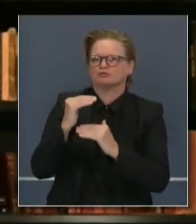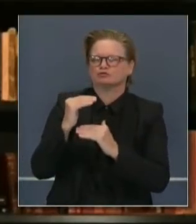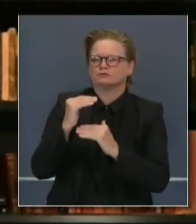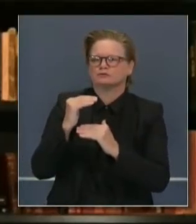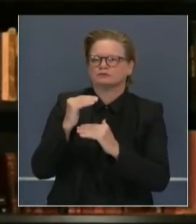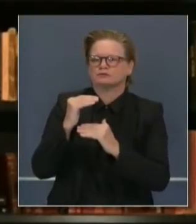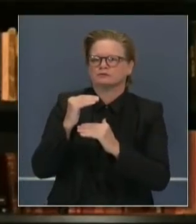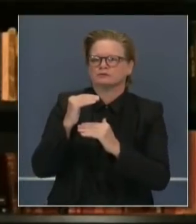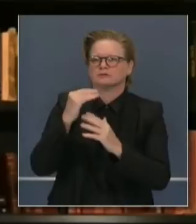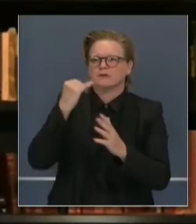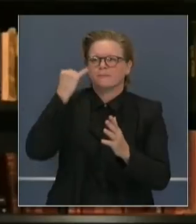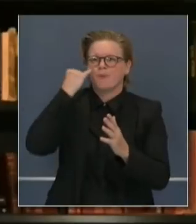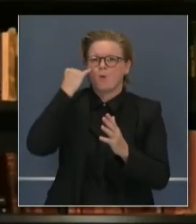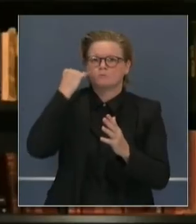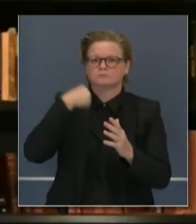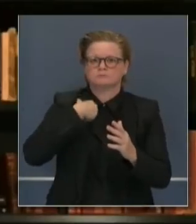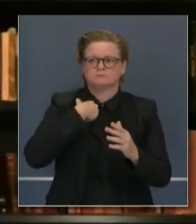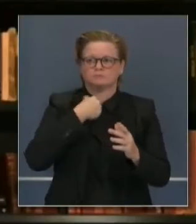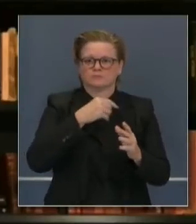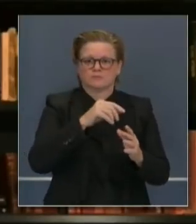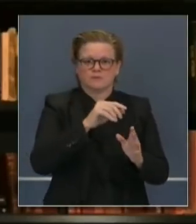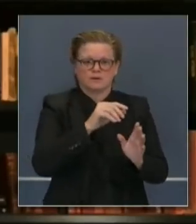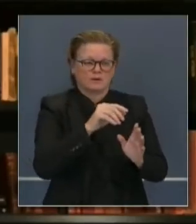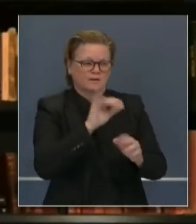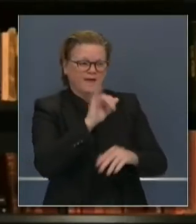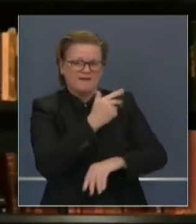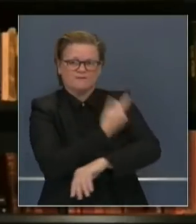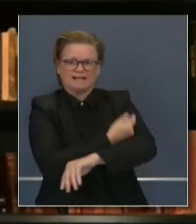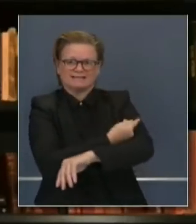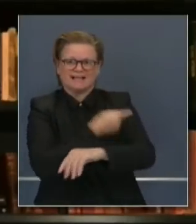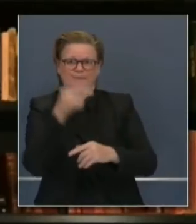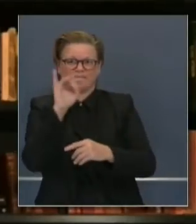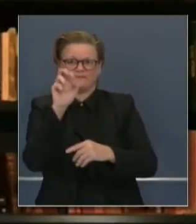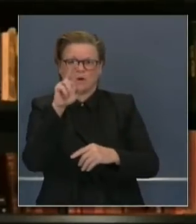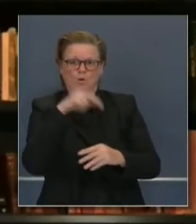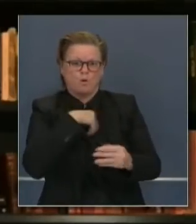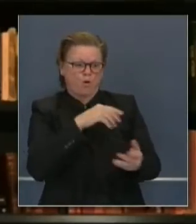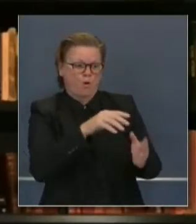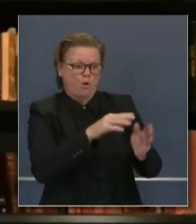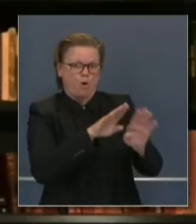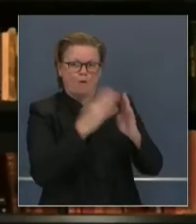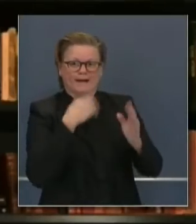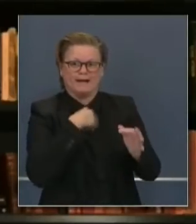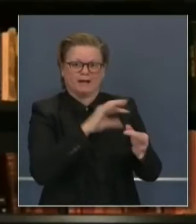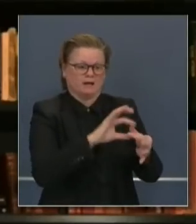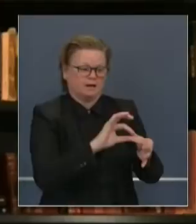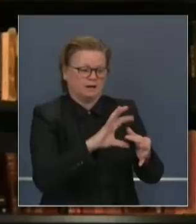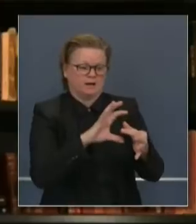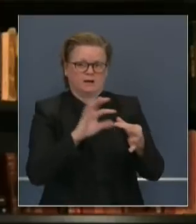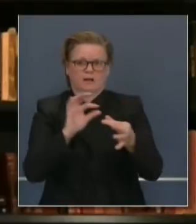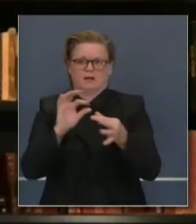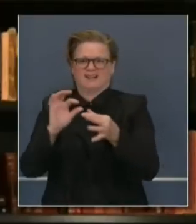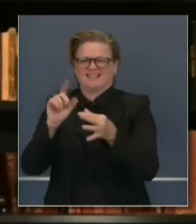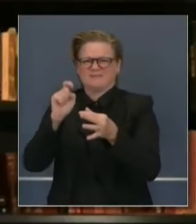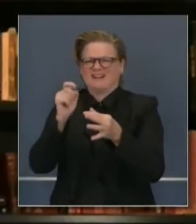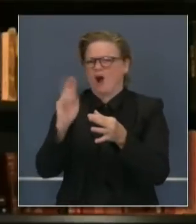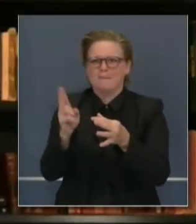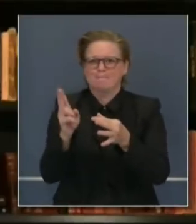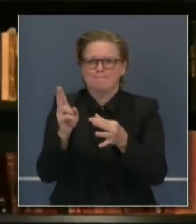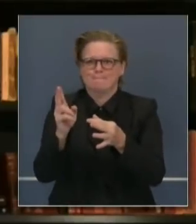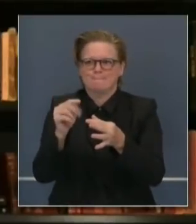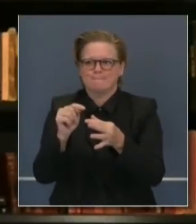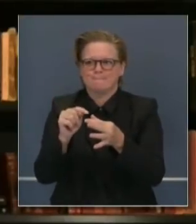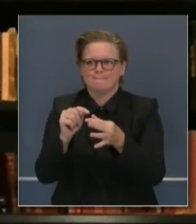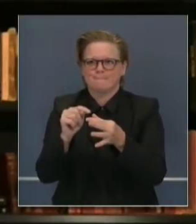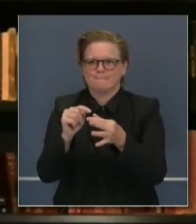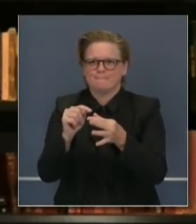open, how quickly you have to administer and distribute the vaccine and how quickly you can lose available doses of vaccine. That